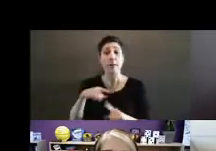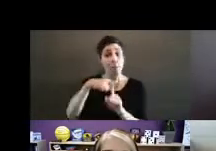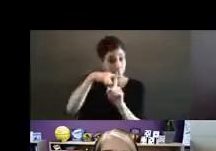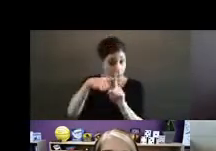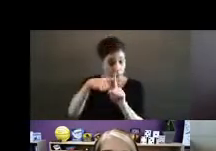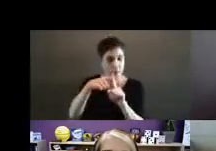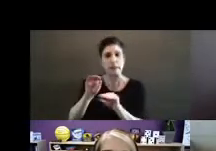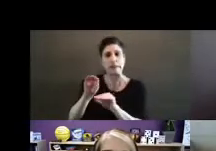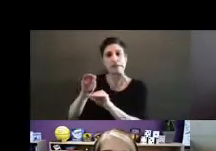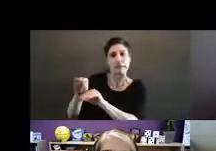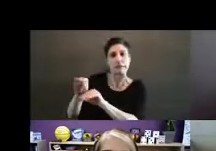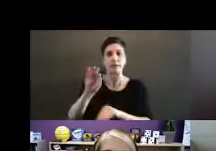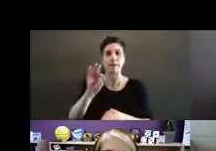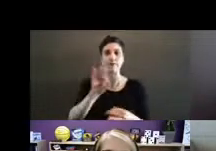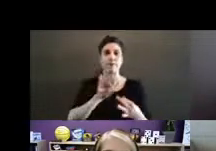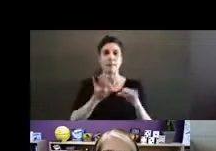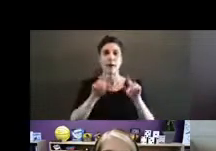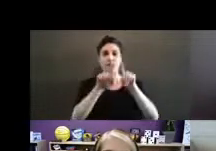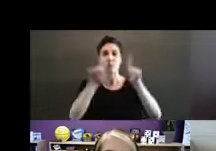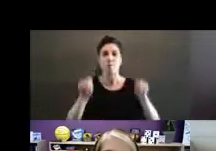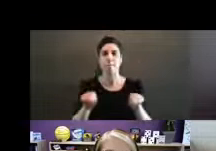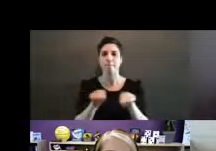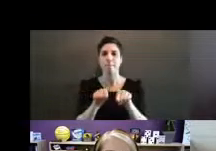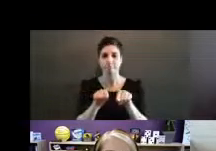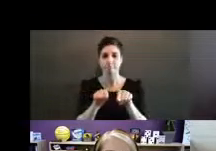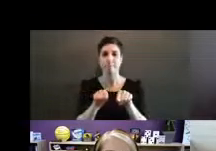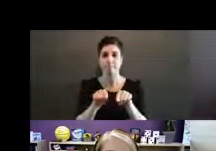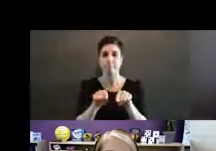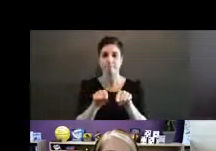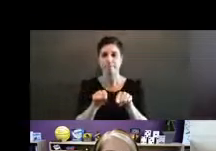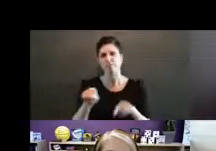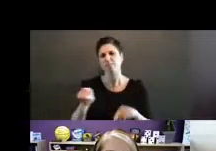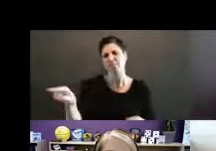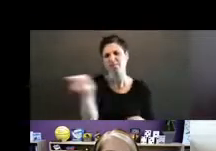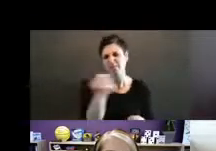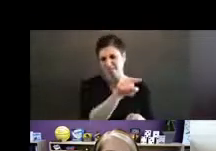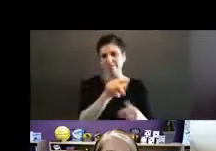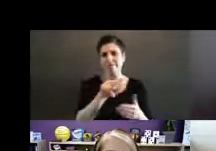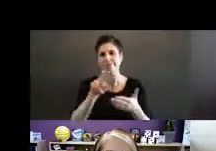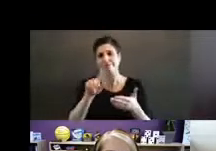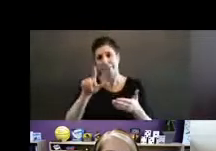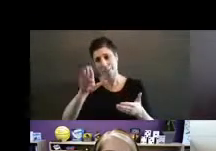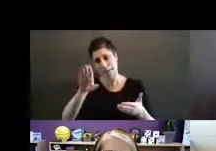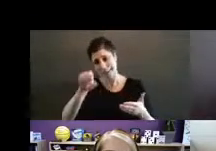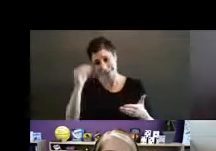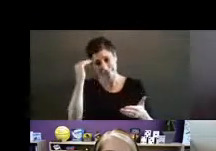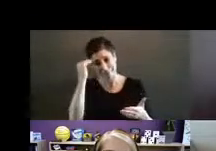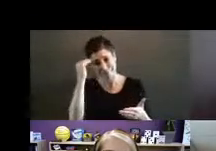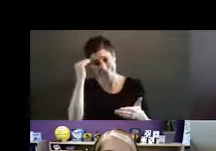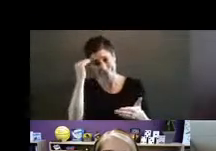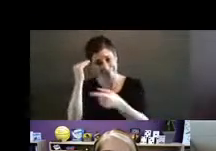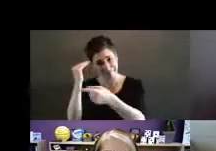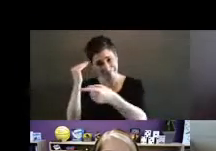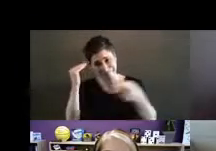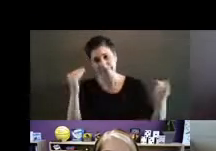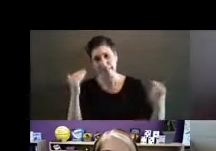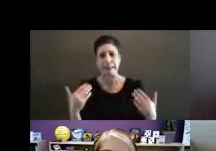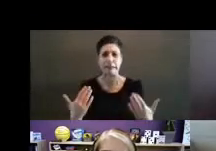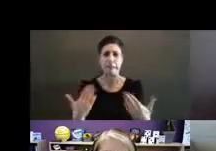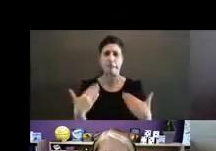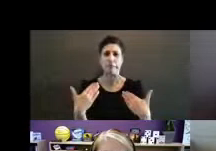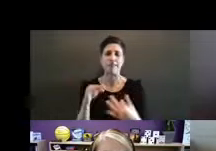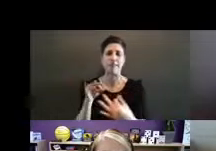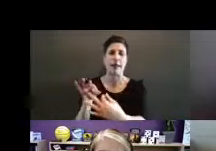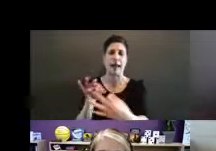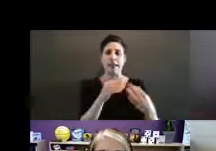forum. As everybody who works in literacy and basic skills knows, it's important